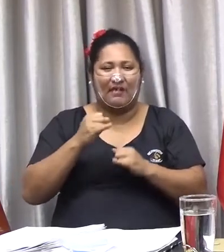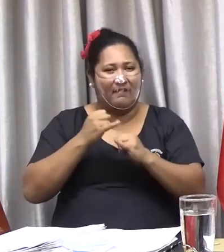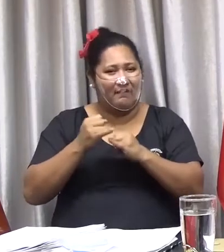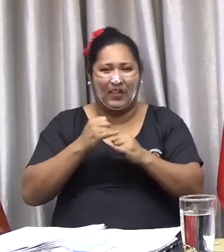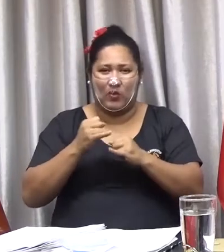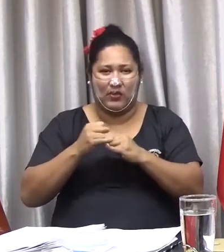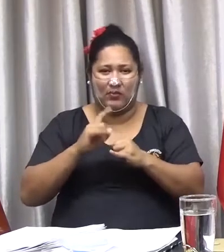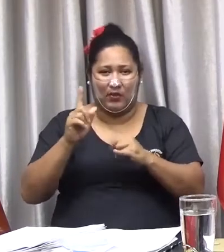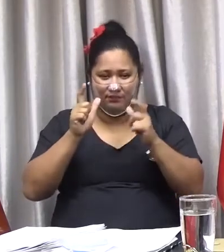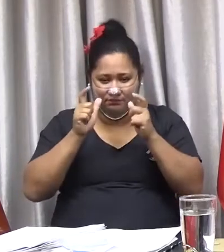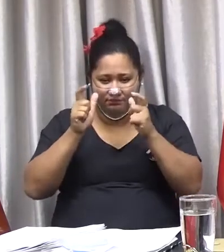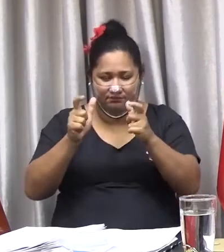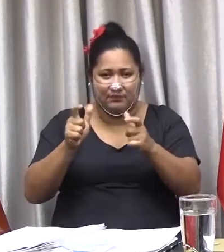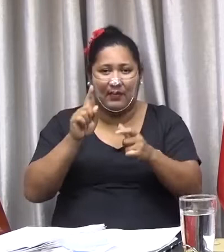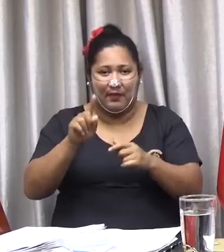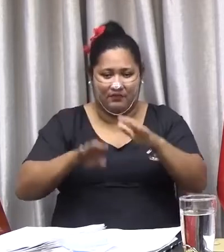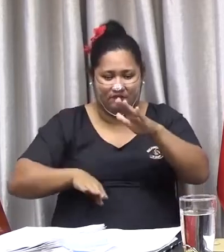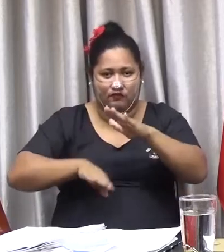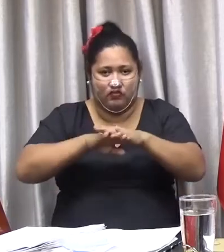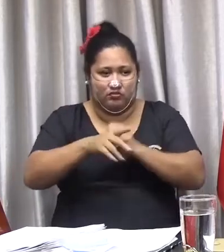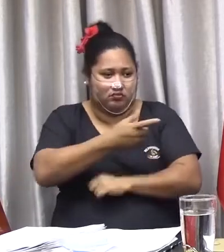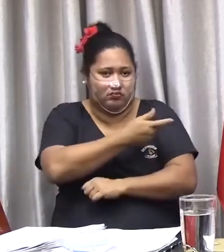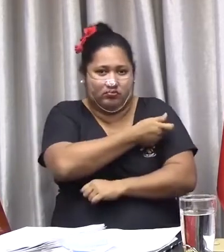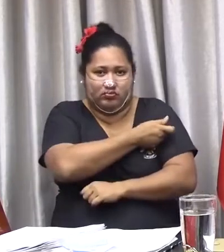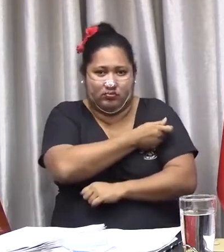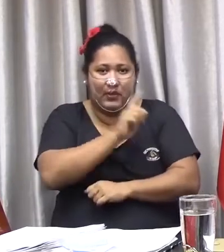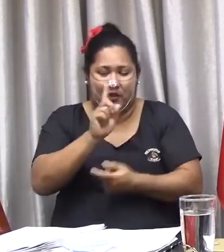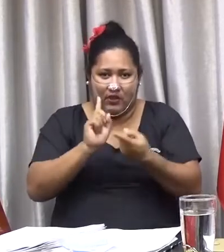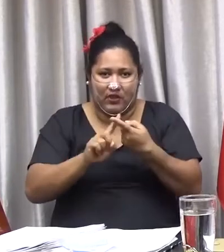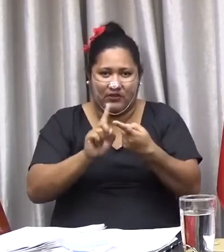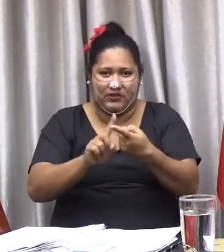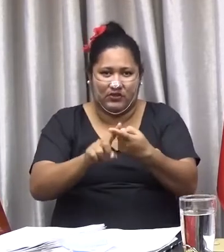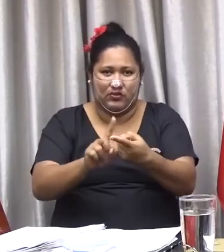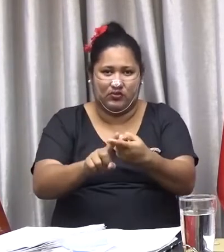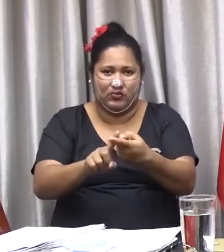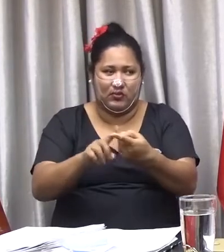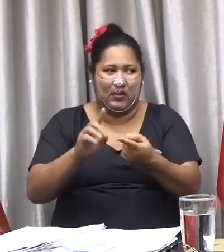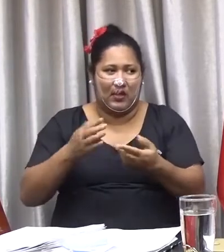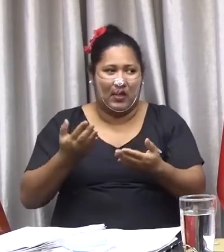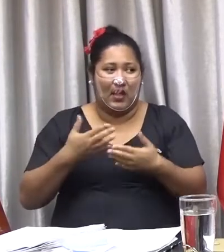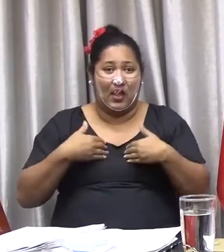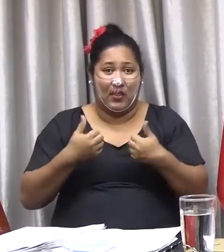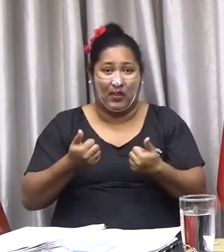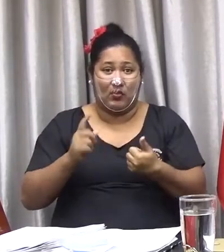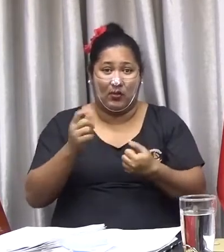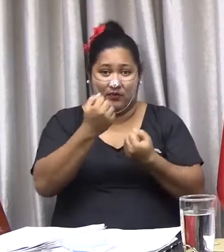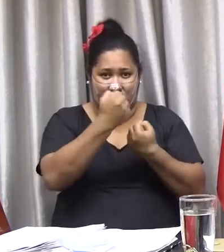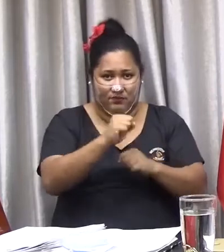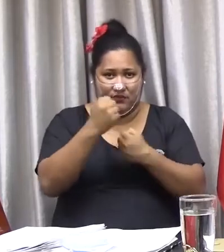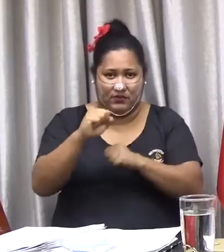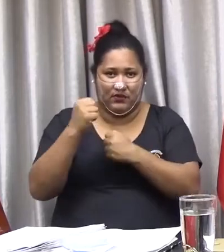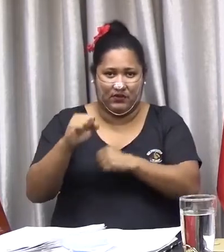for everyone to be fully vaccinated and continue to adhere to health preventative